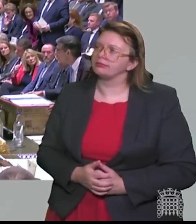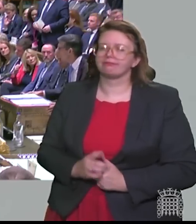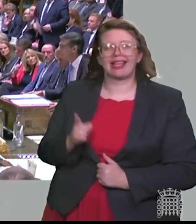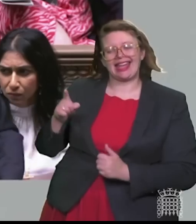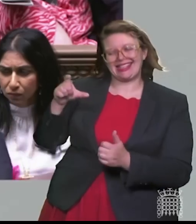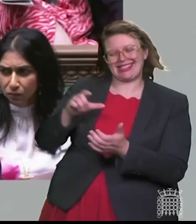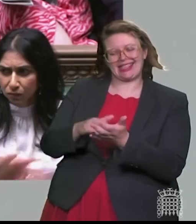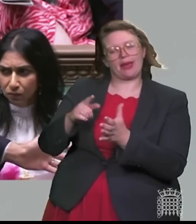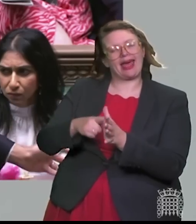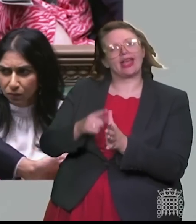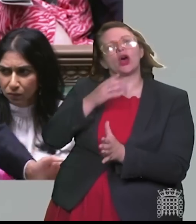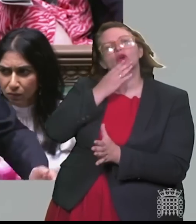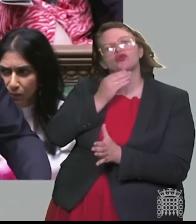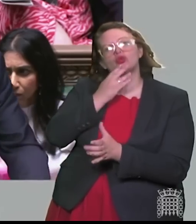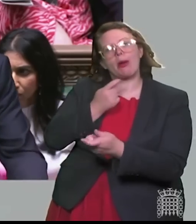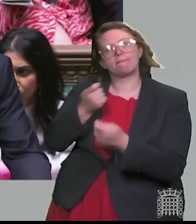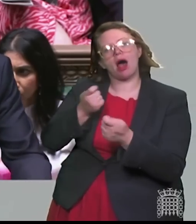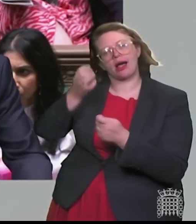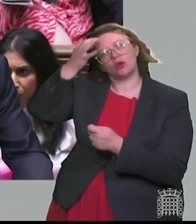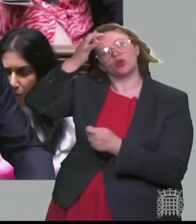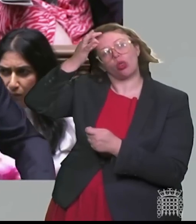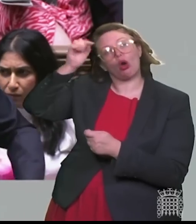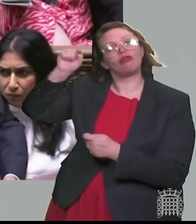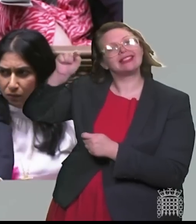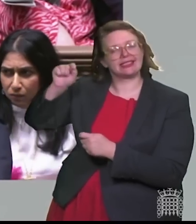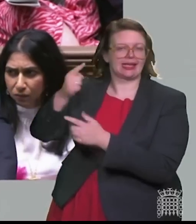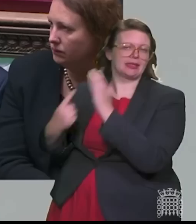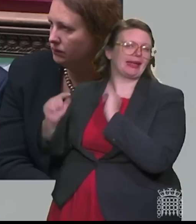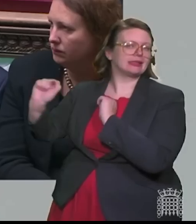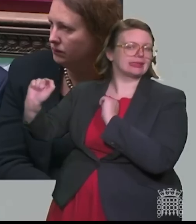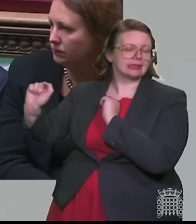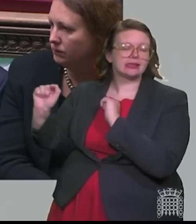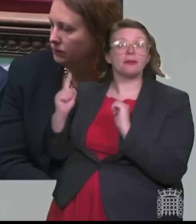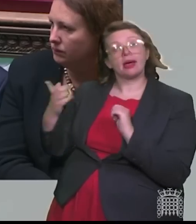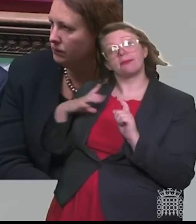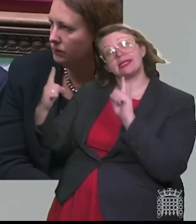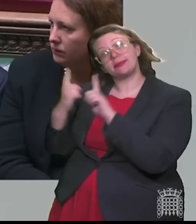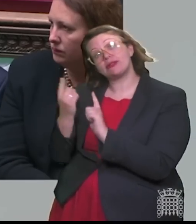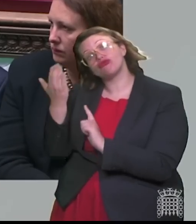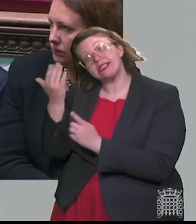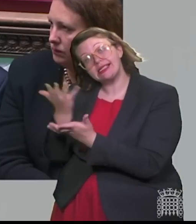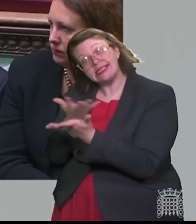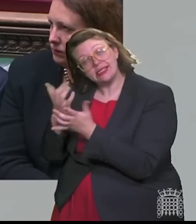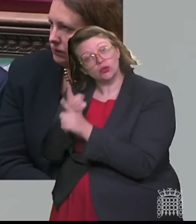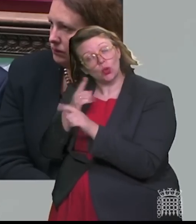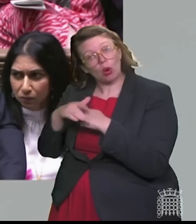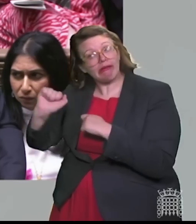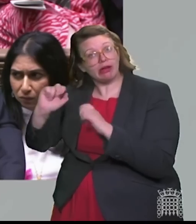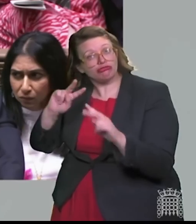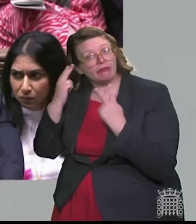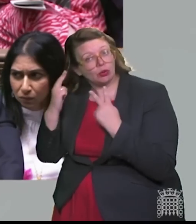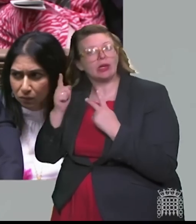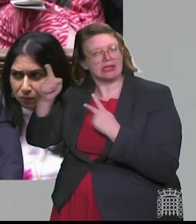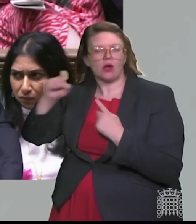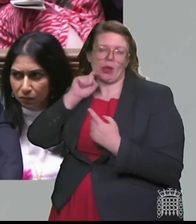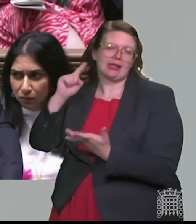independent of government, but the Chancellor did meet with them recently to discuss the situation in the grocery industry, and it will be for the CMA to make